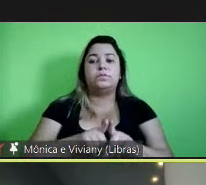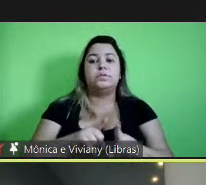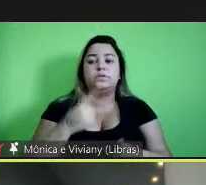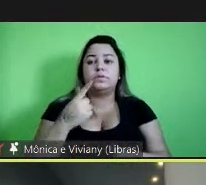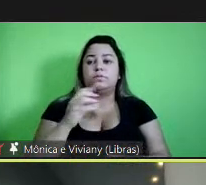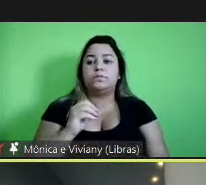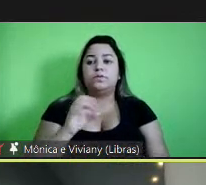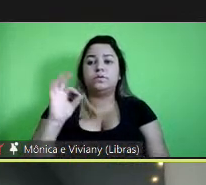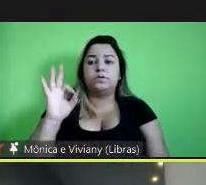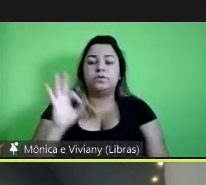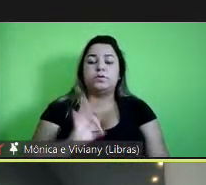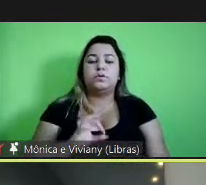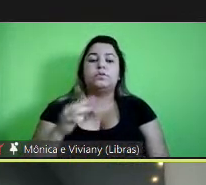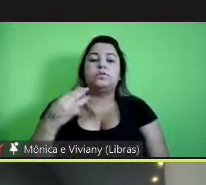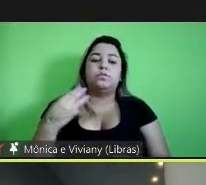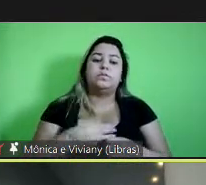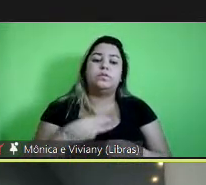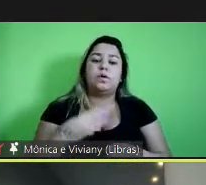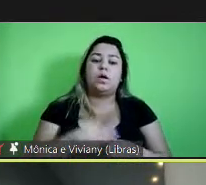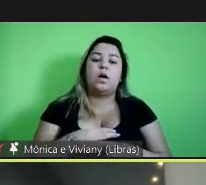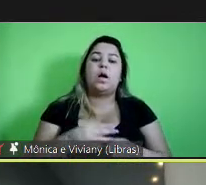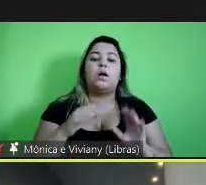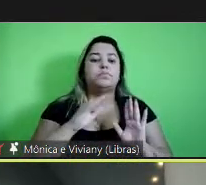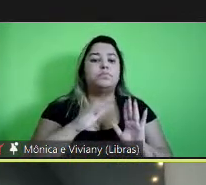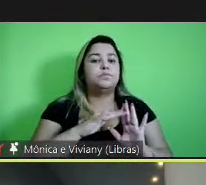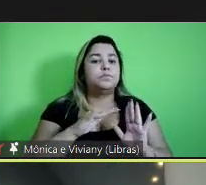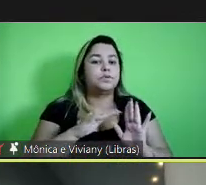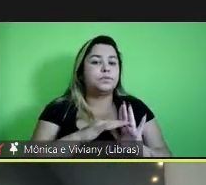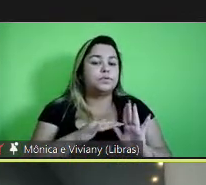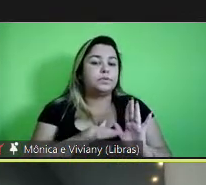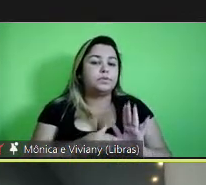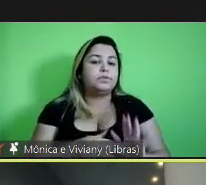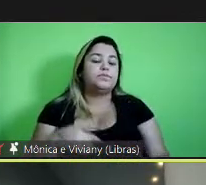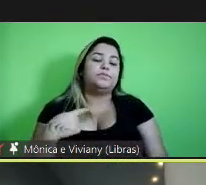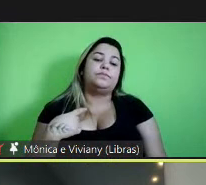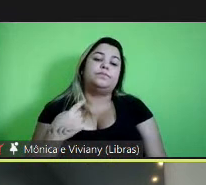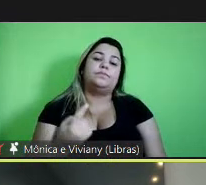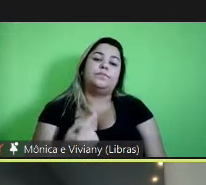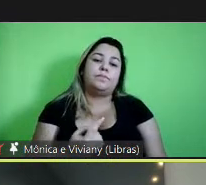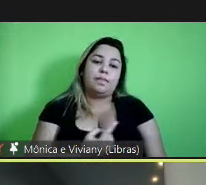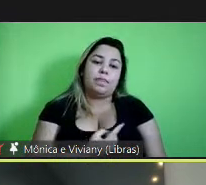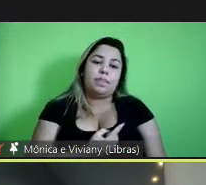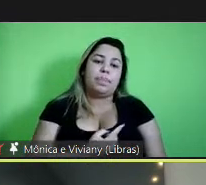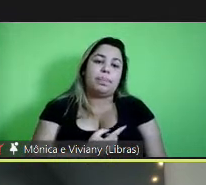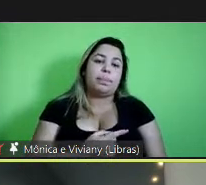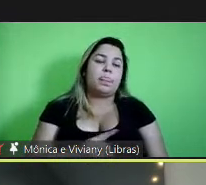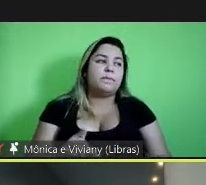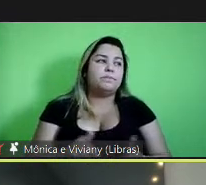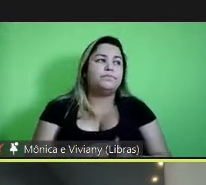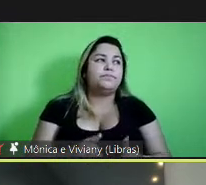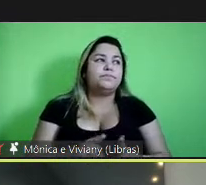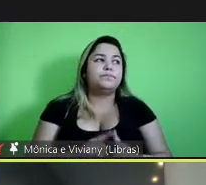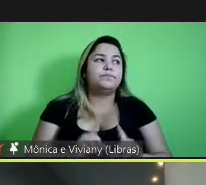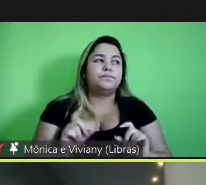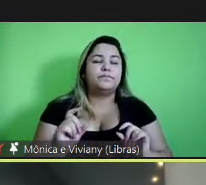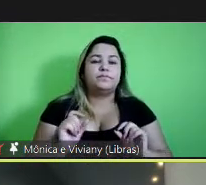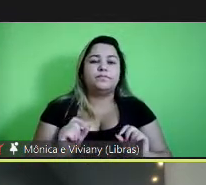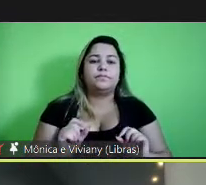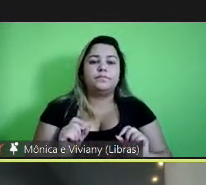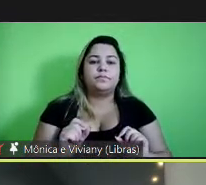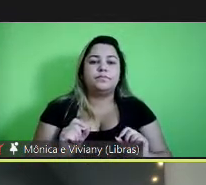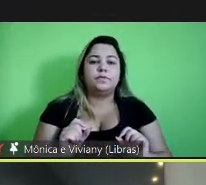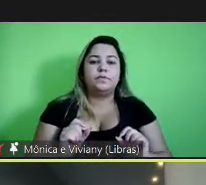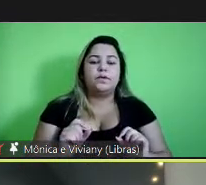users. The resources are from the municipality. There is a protocol on our page that is also possible. It's not very up